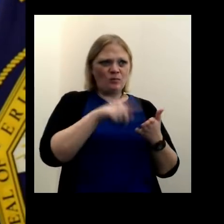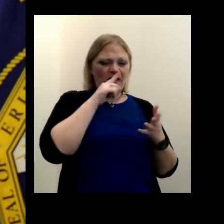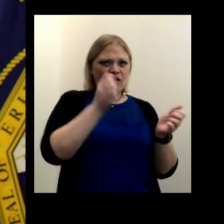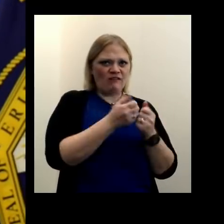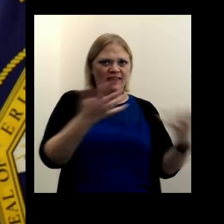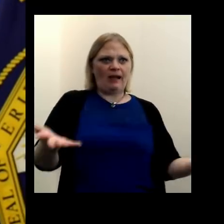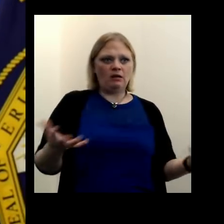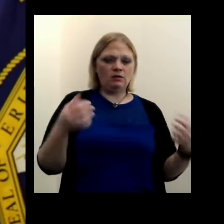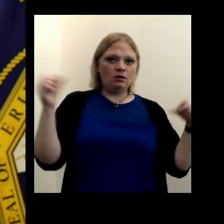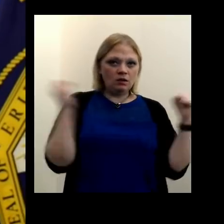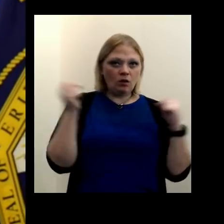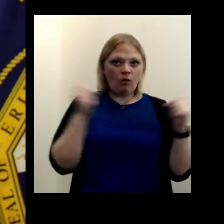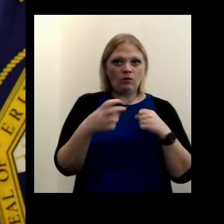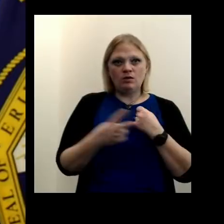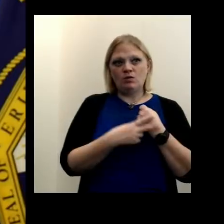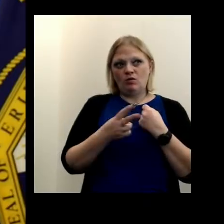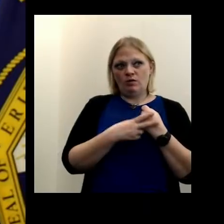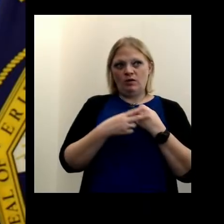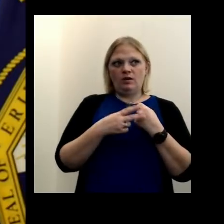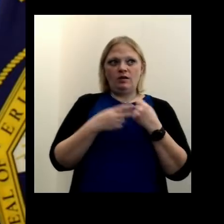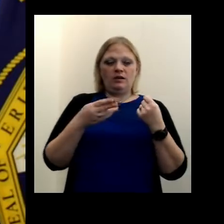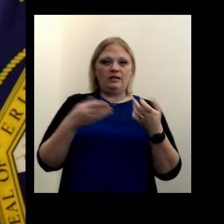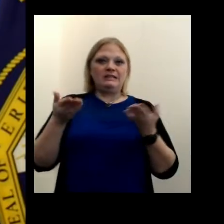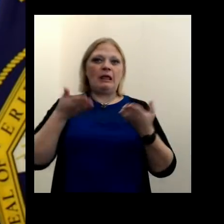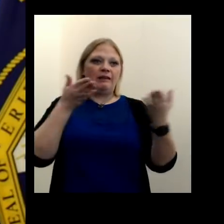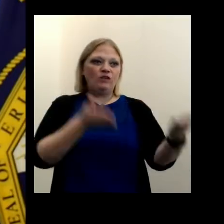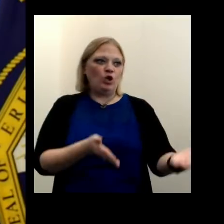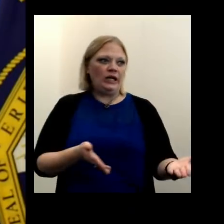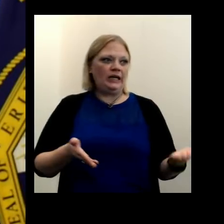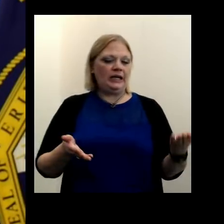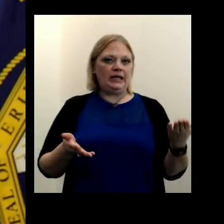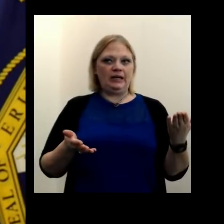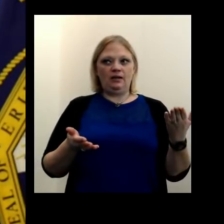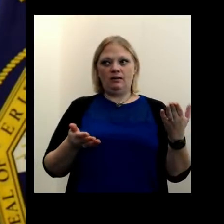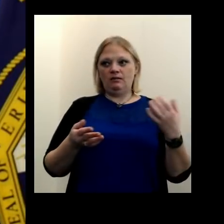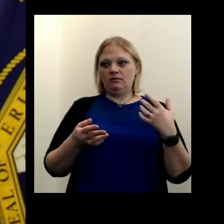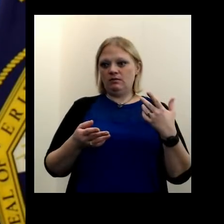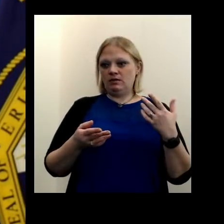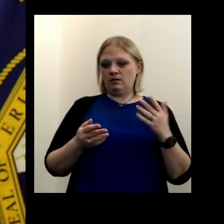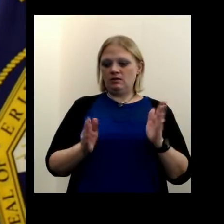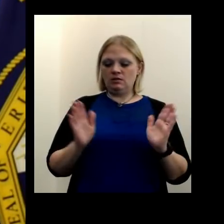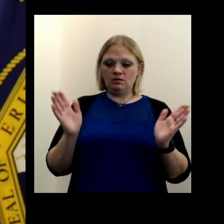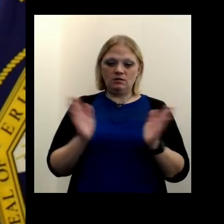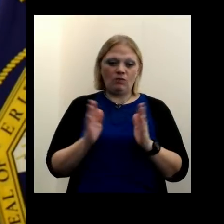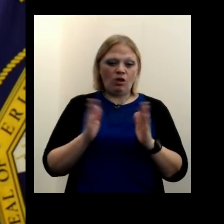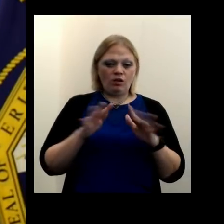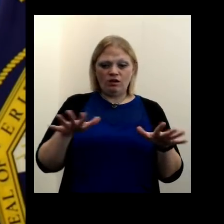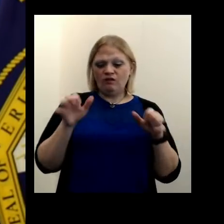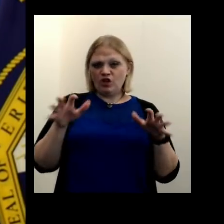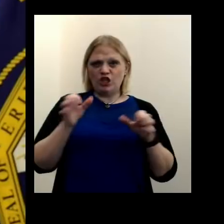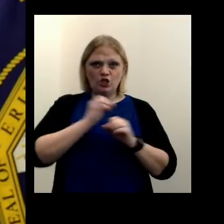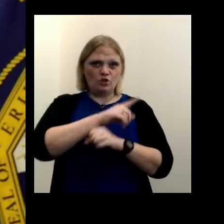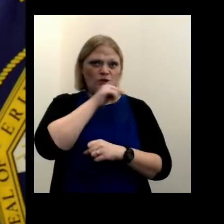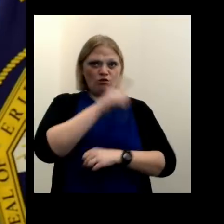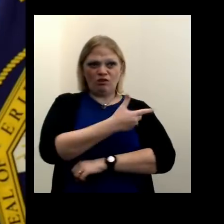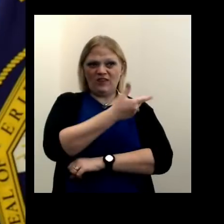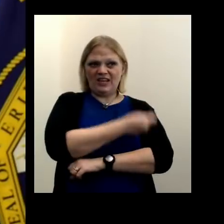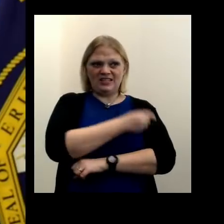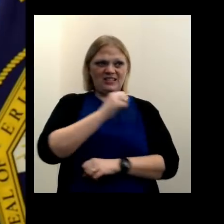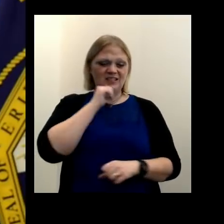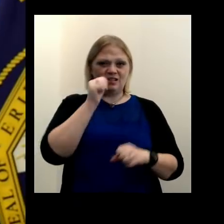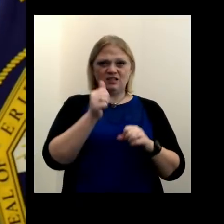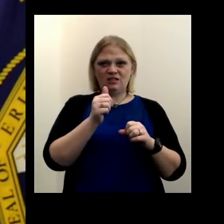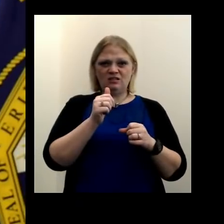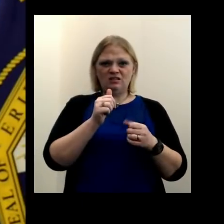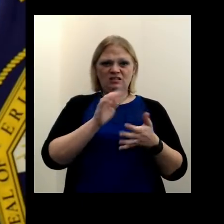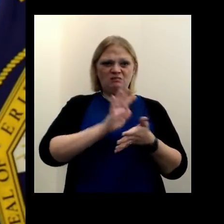the cold storage of the vaccine, the delivery of the vaccine, the smaller freezers to ensure that the vaccine doesn't get